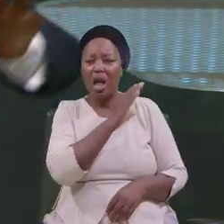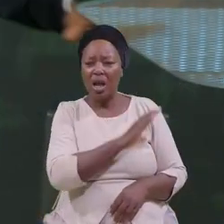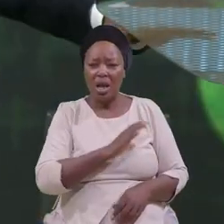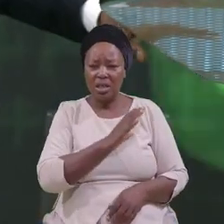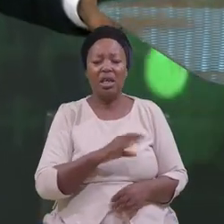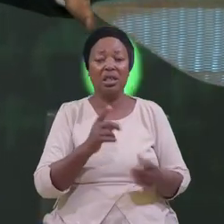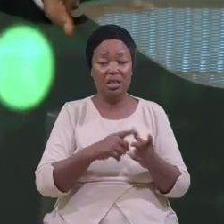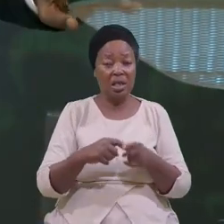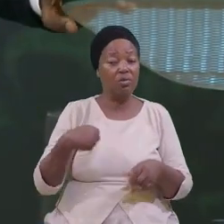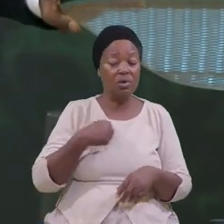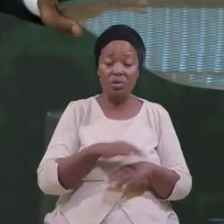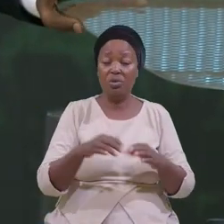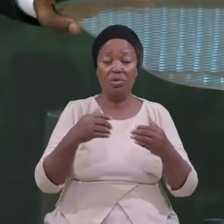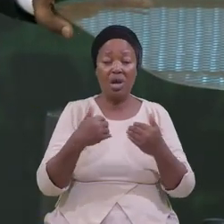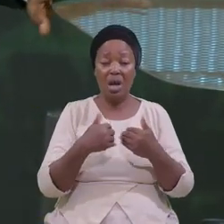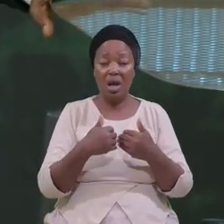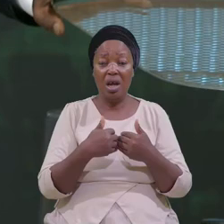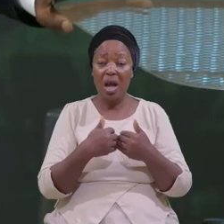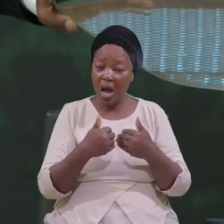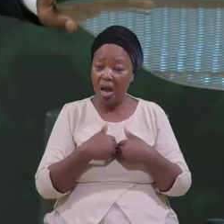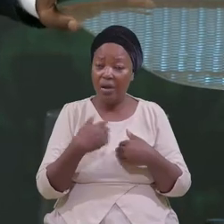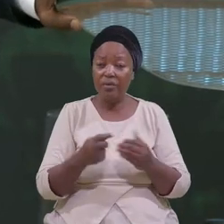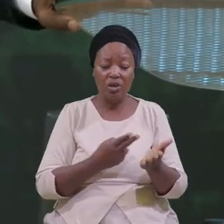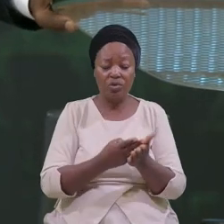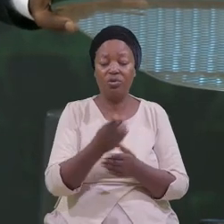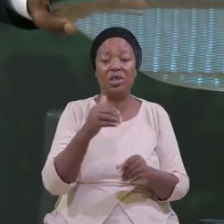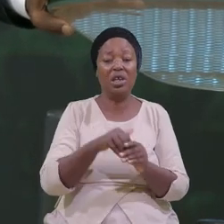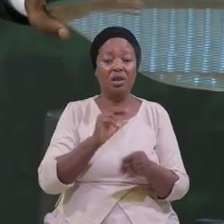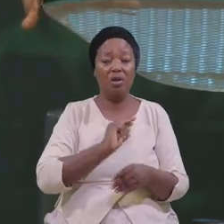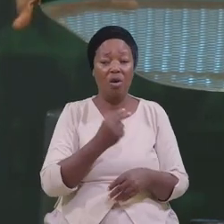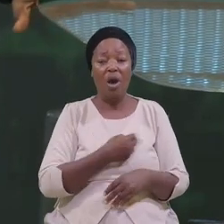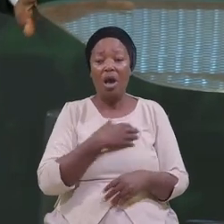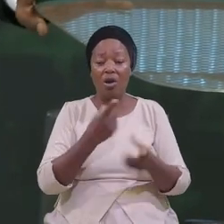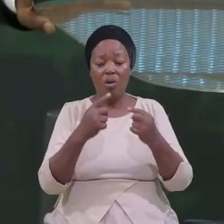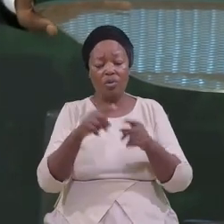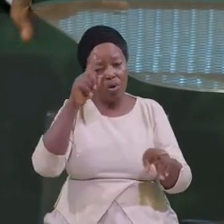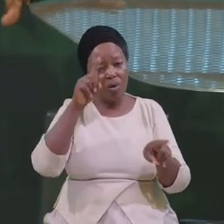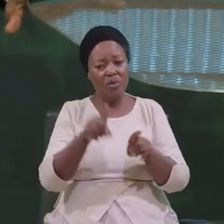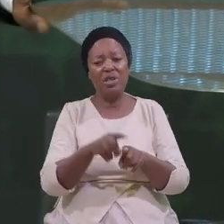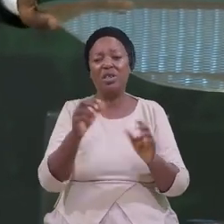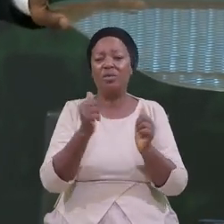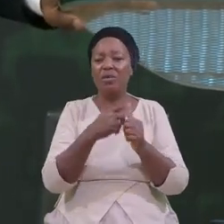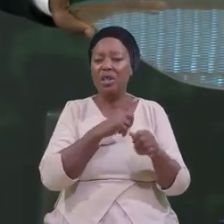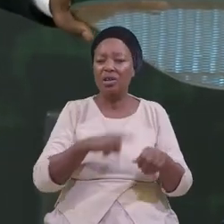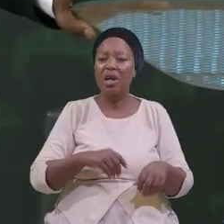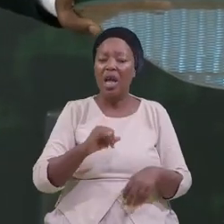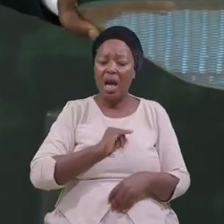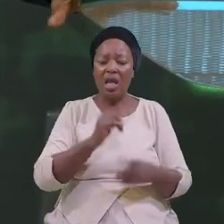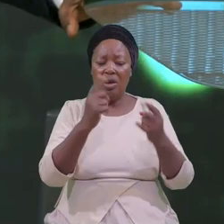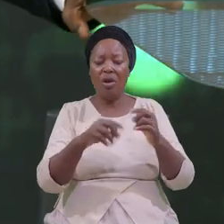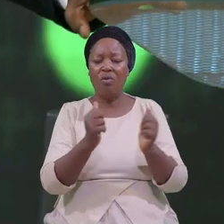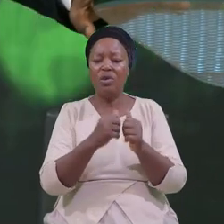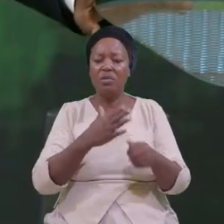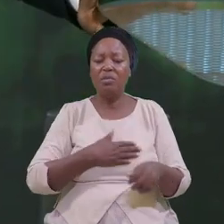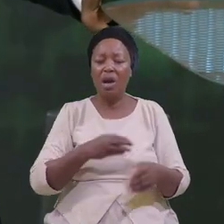now we do not do the truth. I come to covenant with the Lord, and I come with my old habit and my old